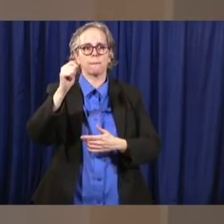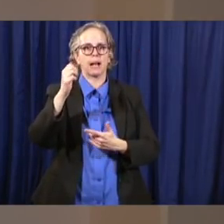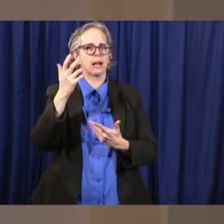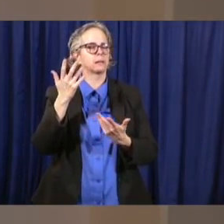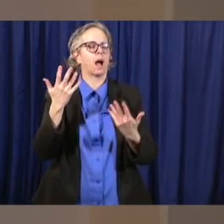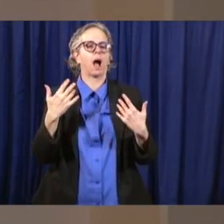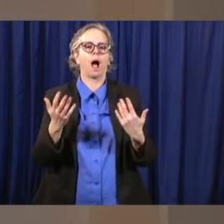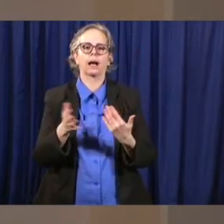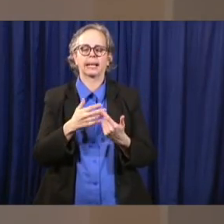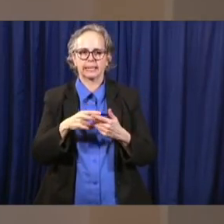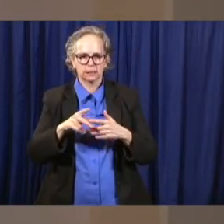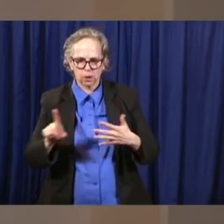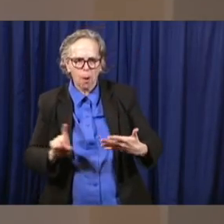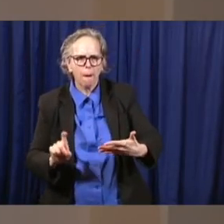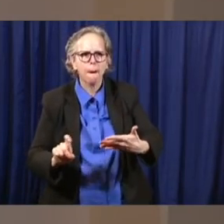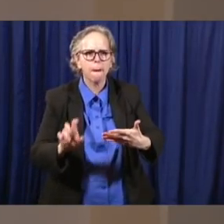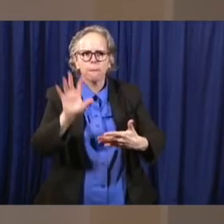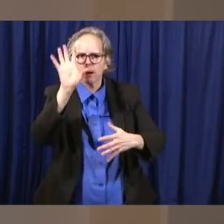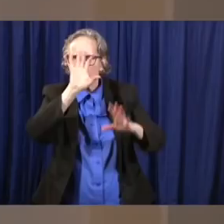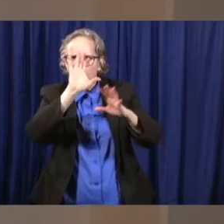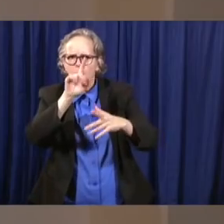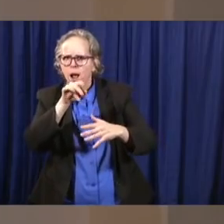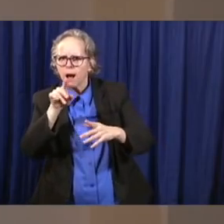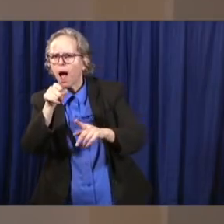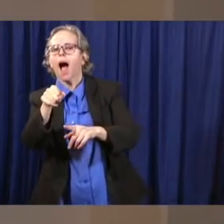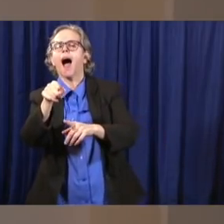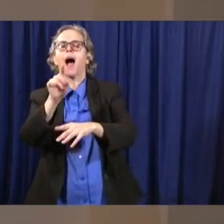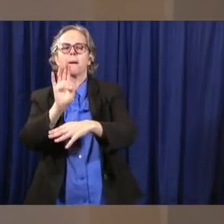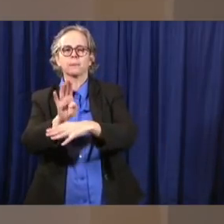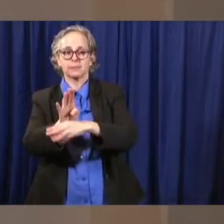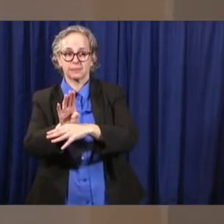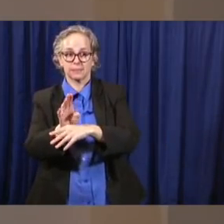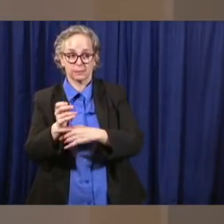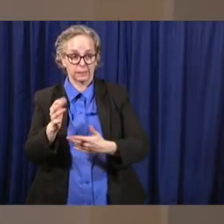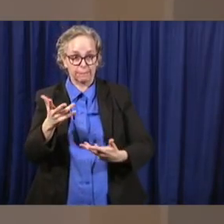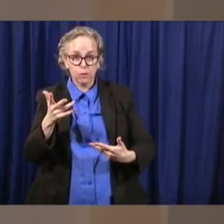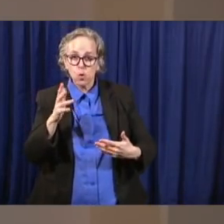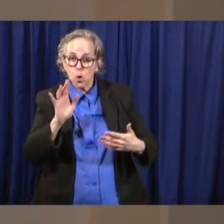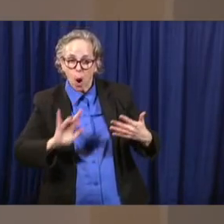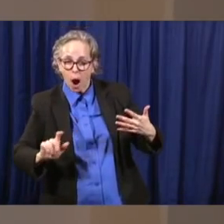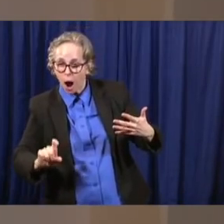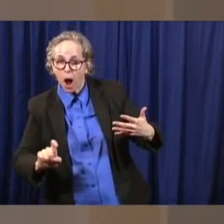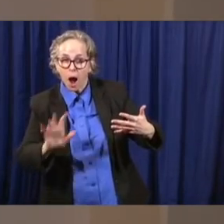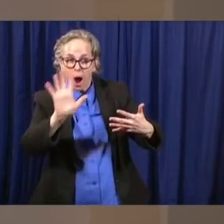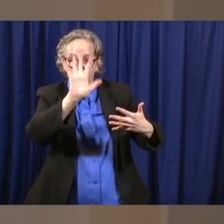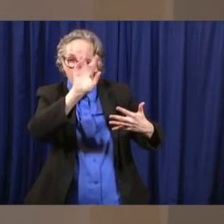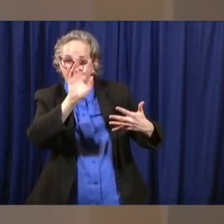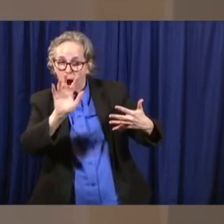dedicated business. And at the bottom of that, after you read through it, if your questions don't get answered, because we have frequently asked